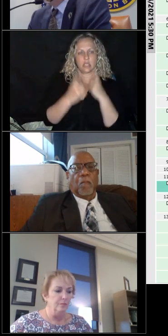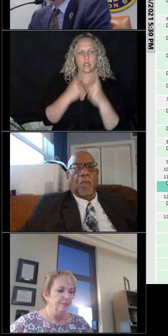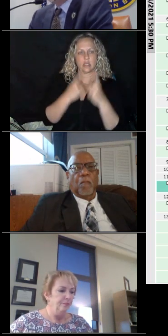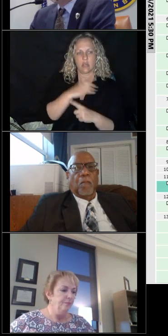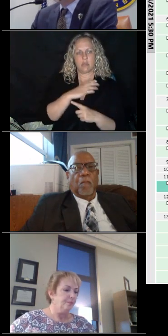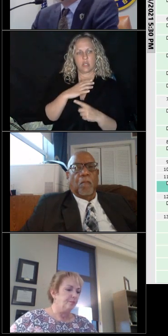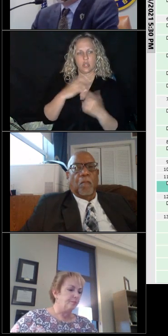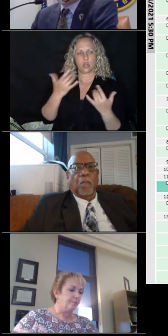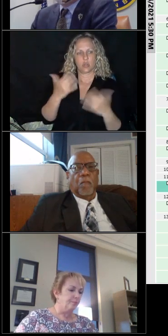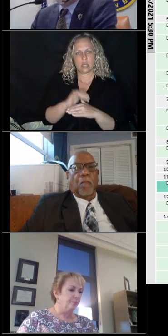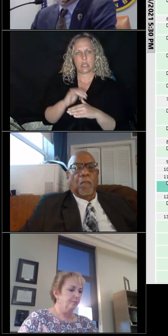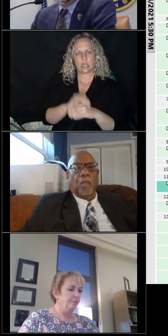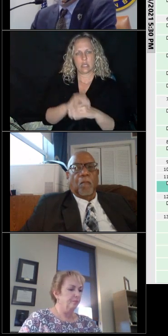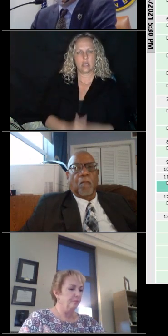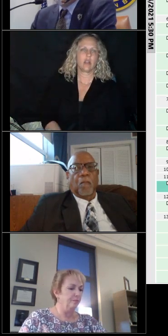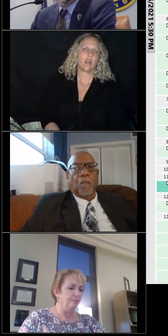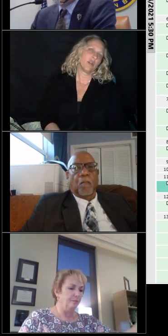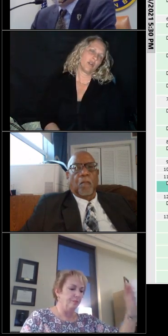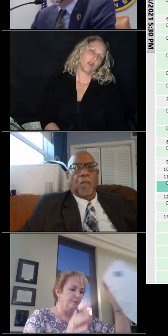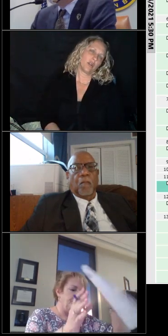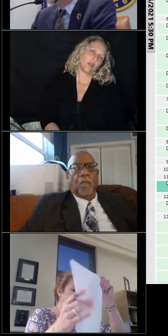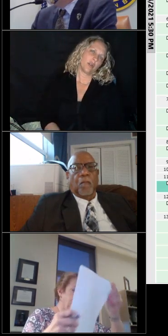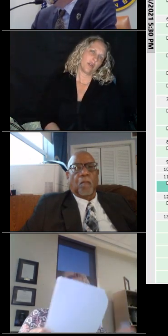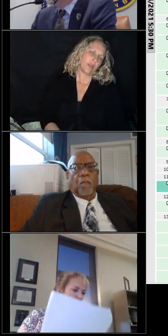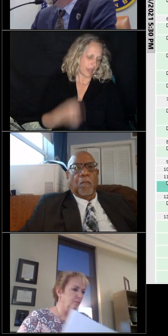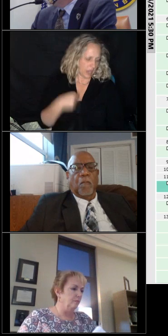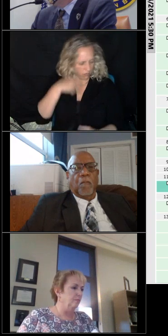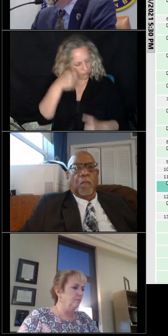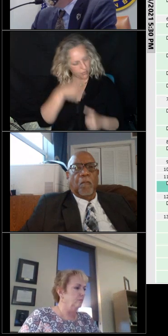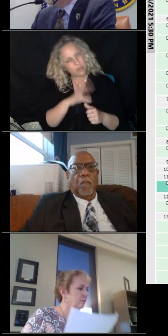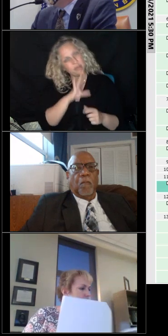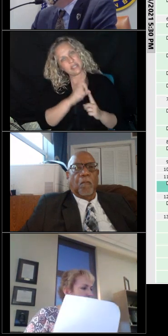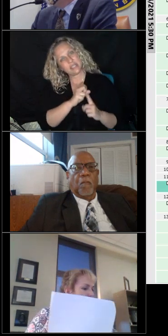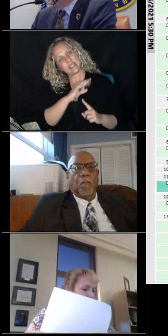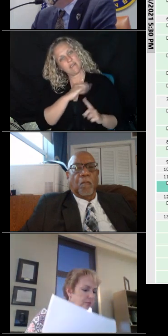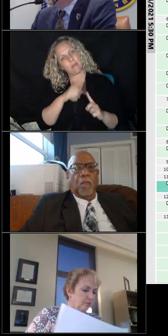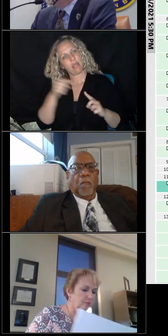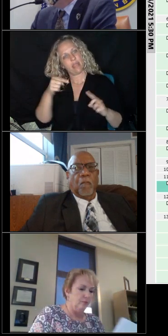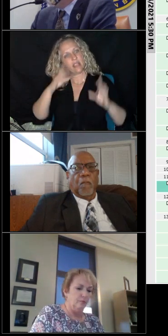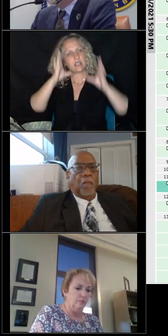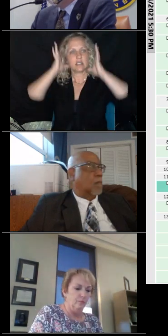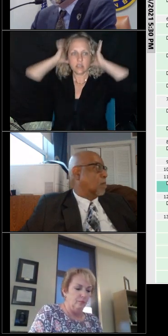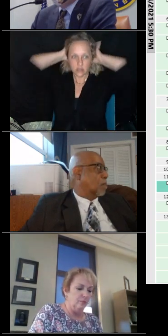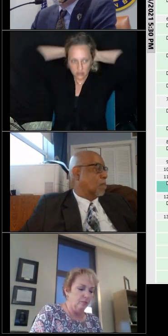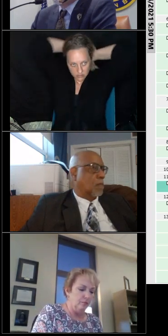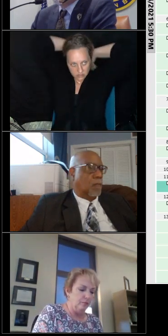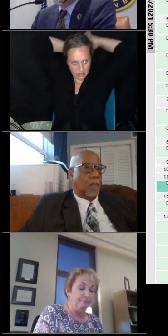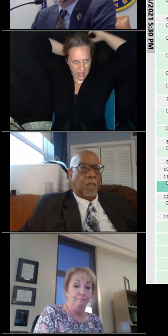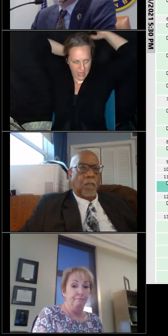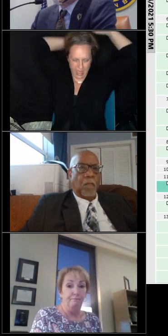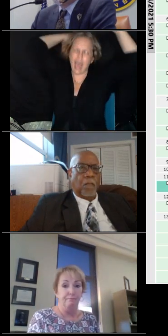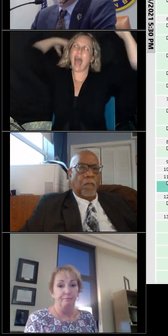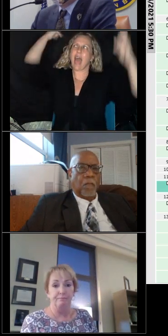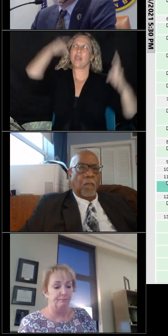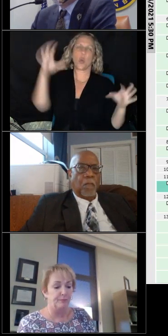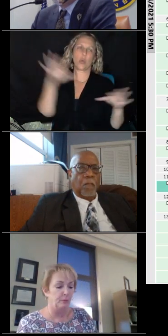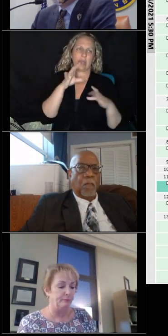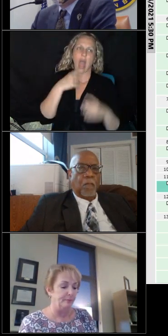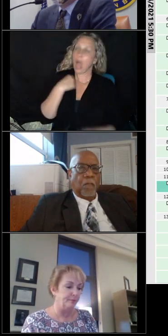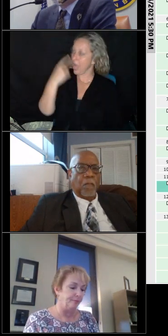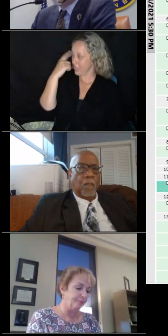tonight. No, I remember speaking with staff about this because I thought we did that. I thought so too. And